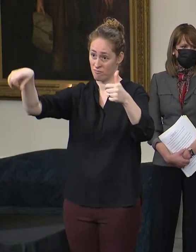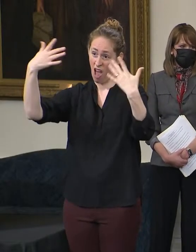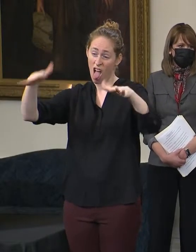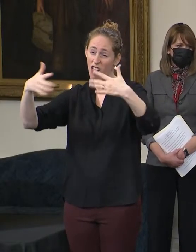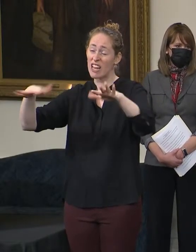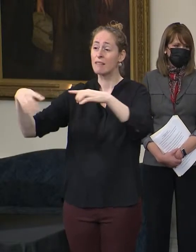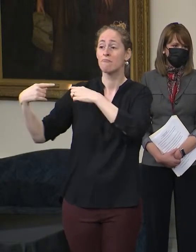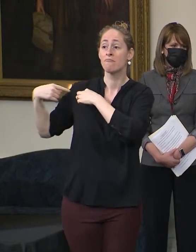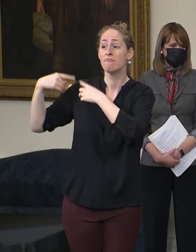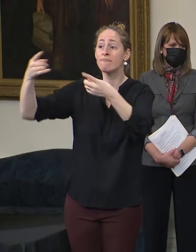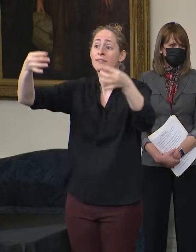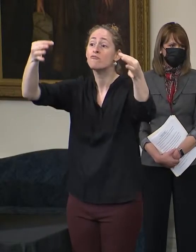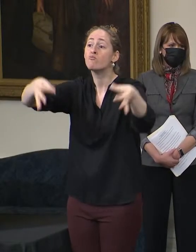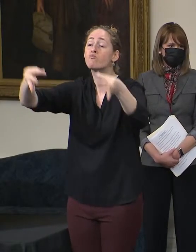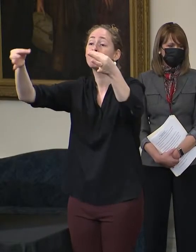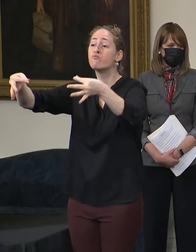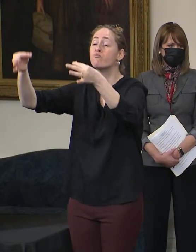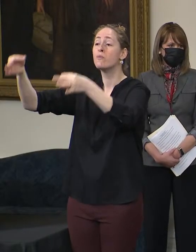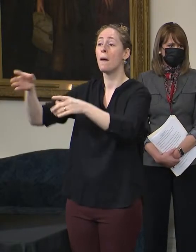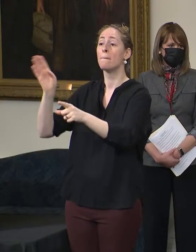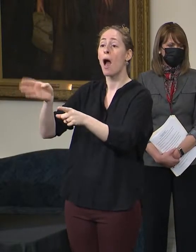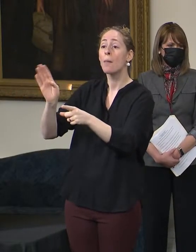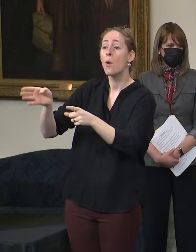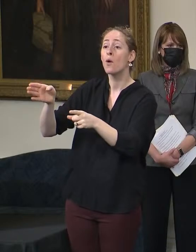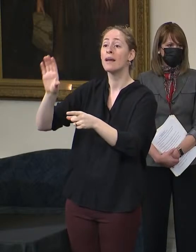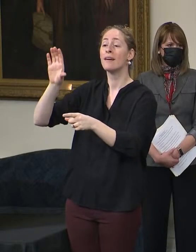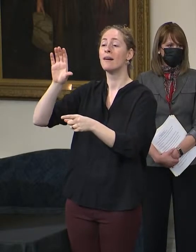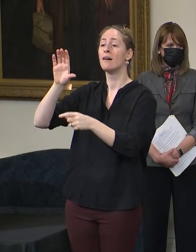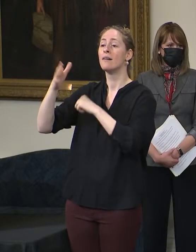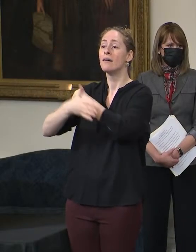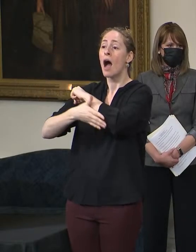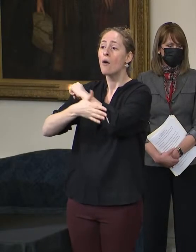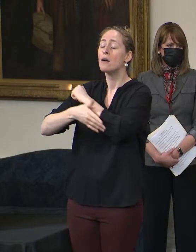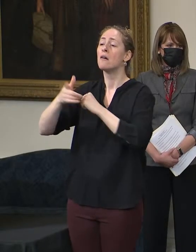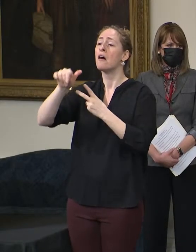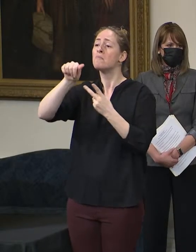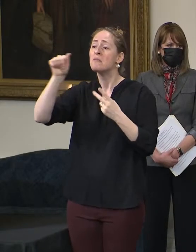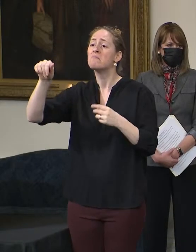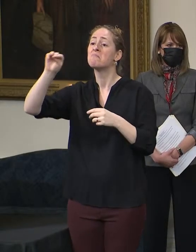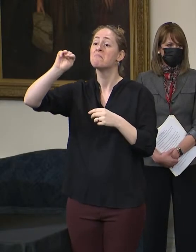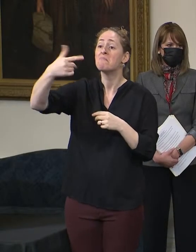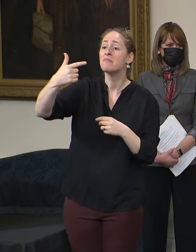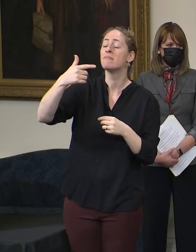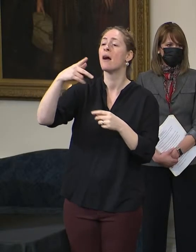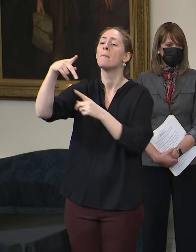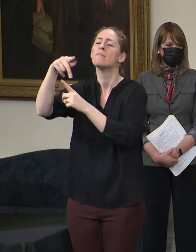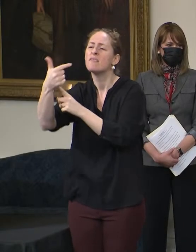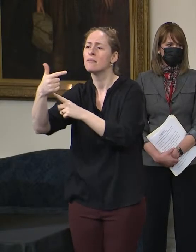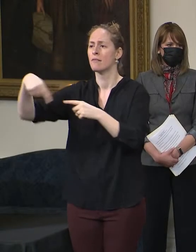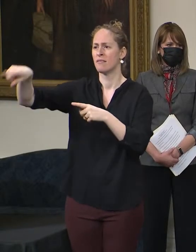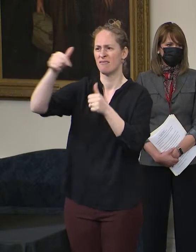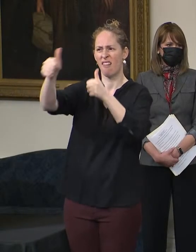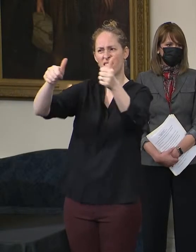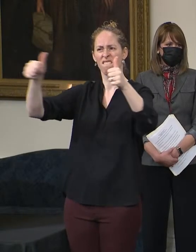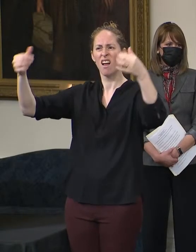Anne Arundel, and in some cases Montgomery or Prince George's, have been taking different actions from us for 9